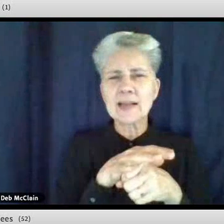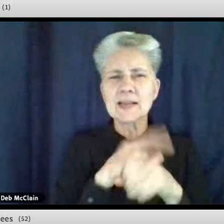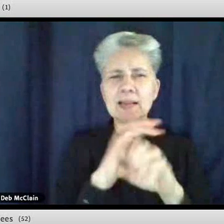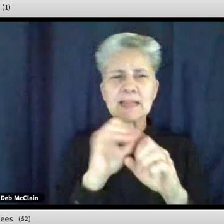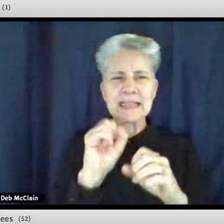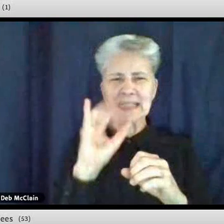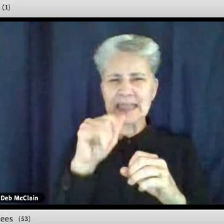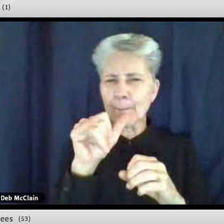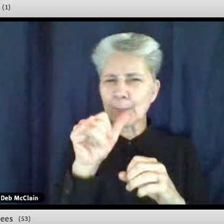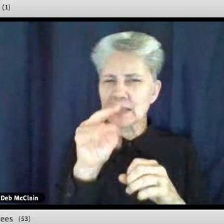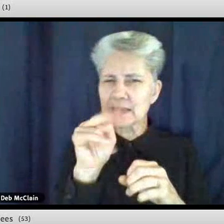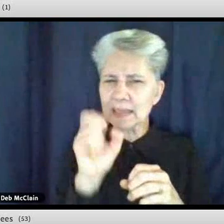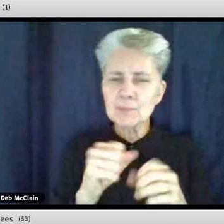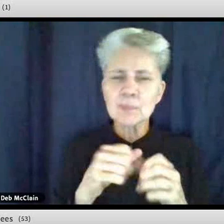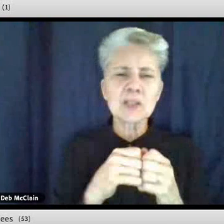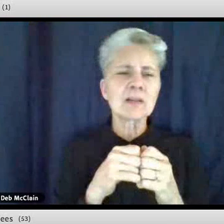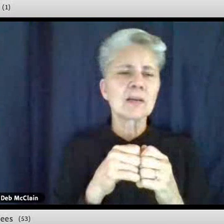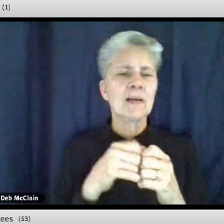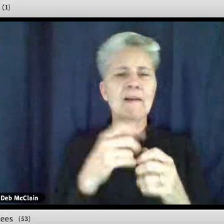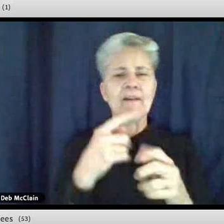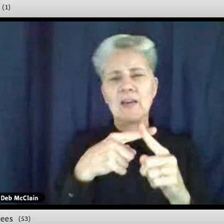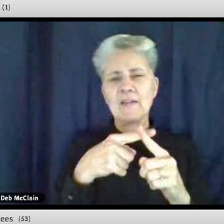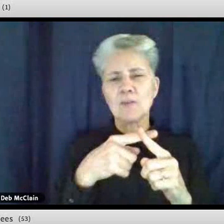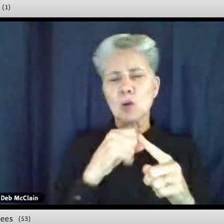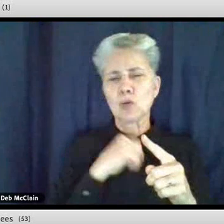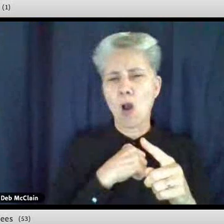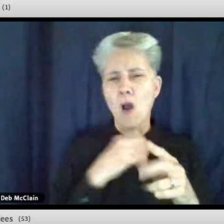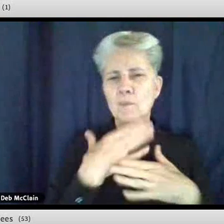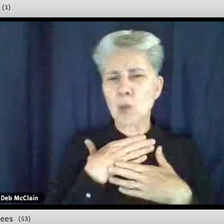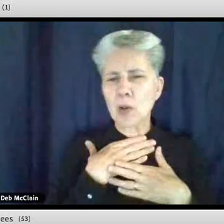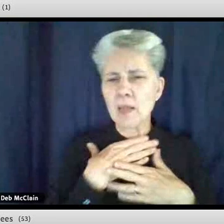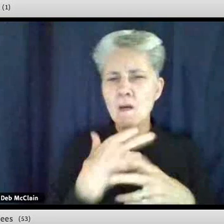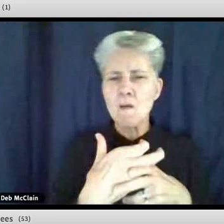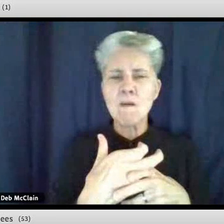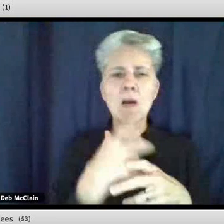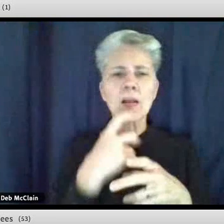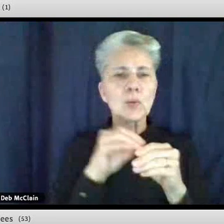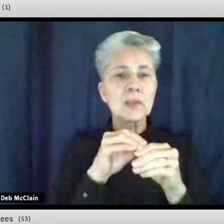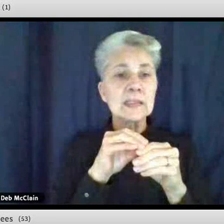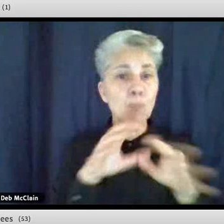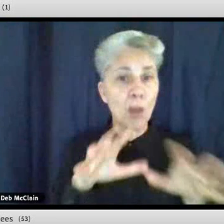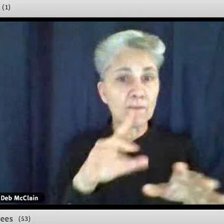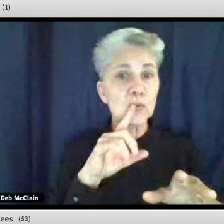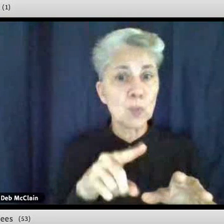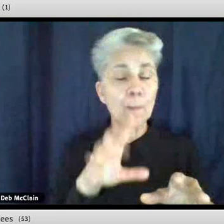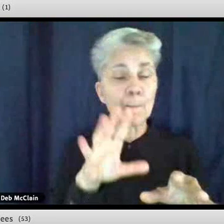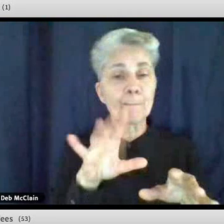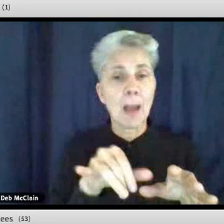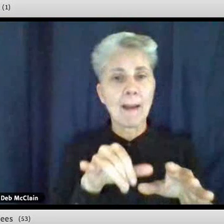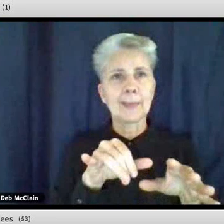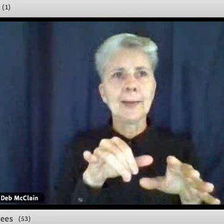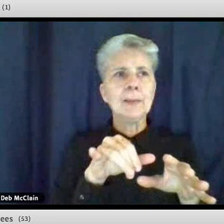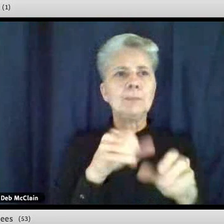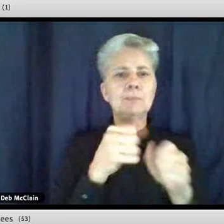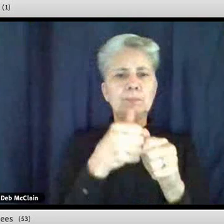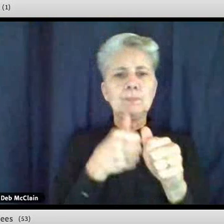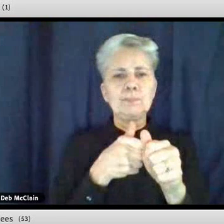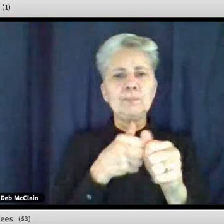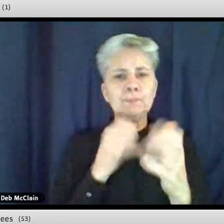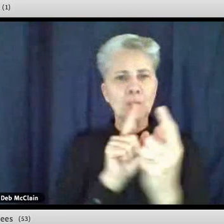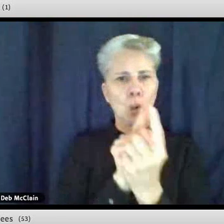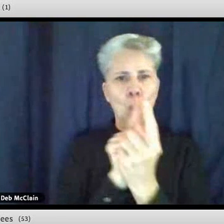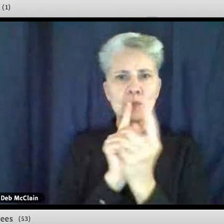of COVID-19, fever, cough, shortness of breath, and you can spread it definitely by, avoiding close contact with